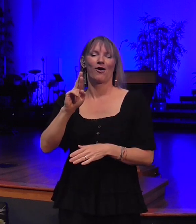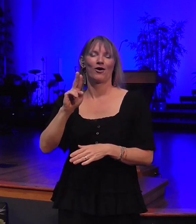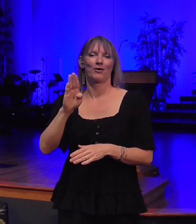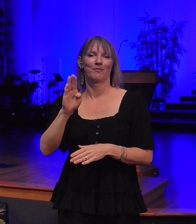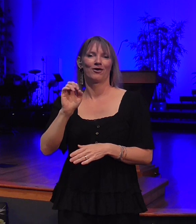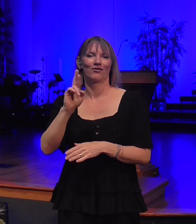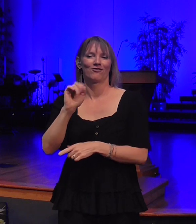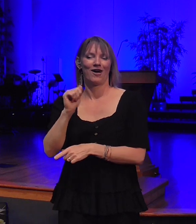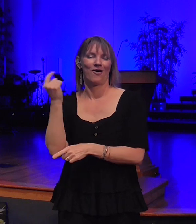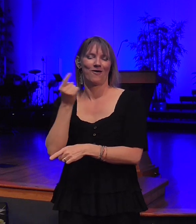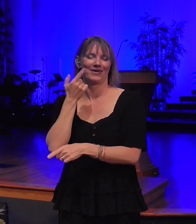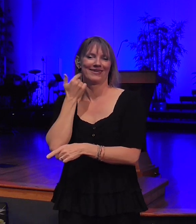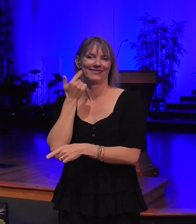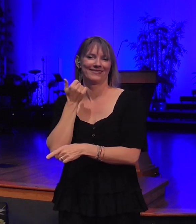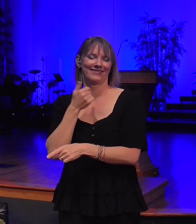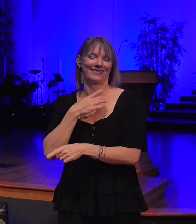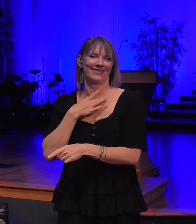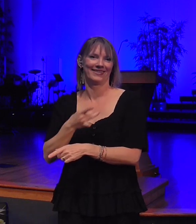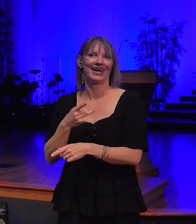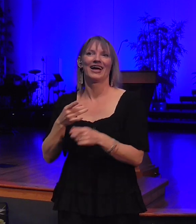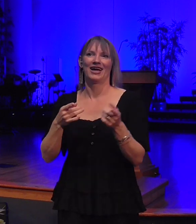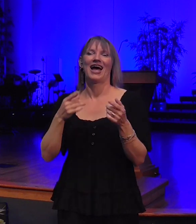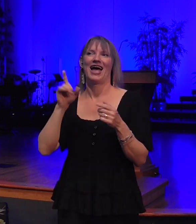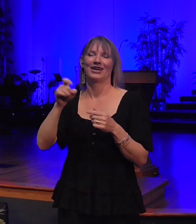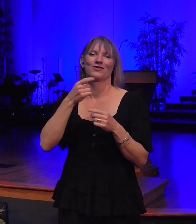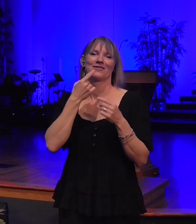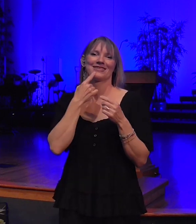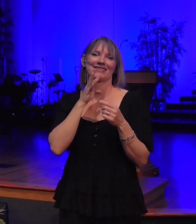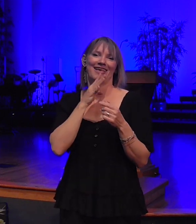Have to say it out loud for those listening on our podcast.